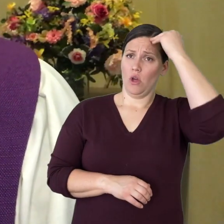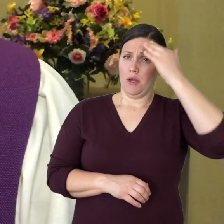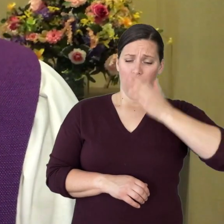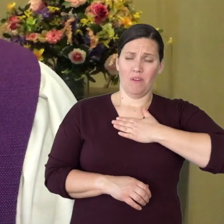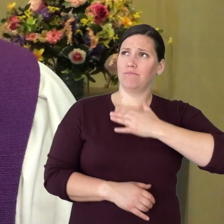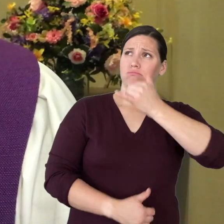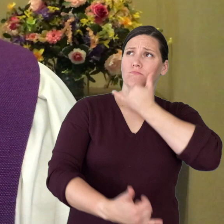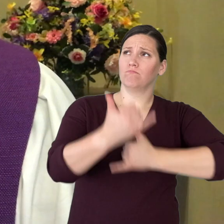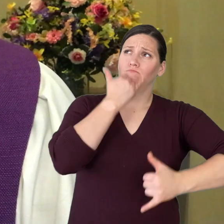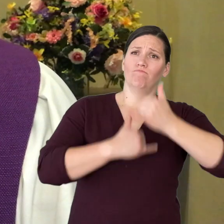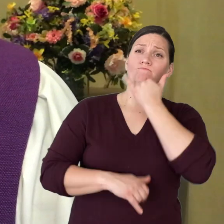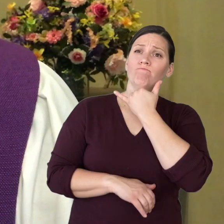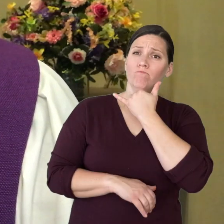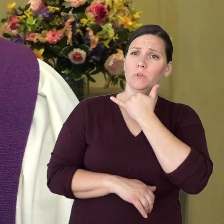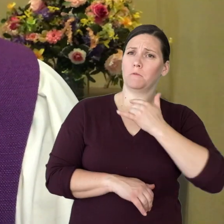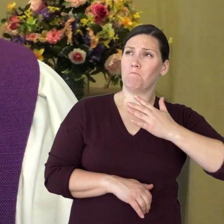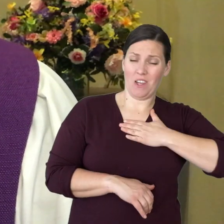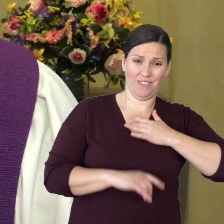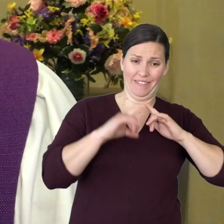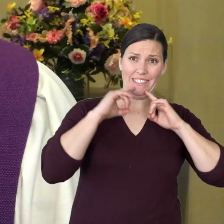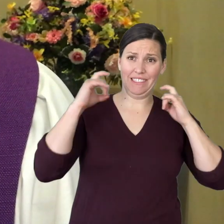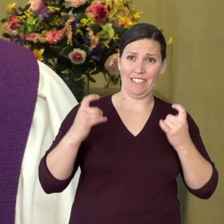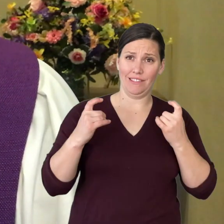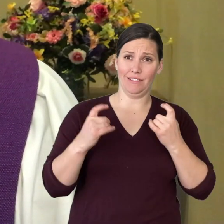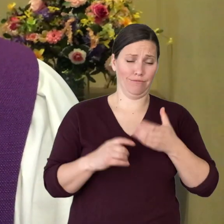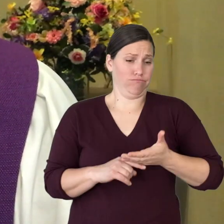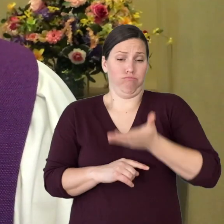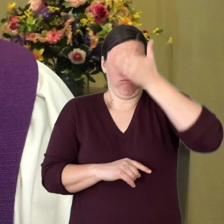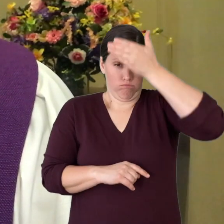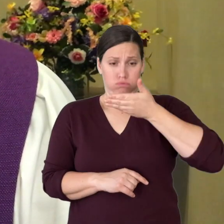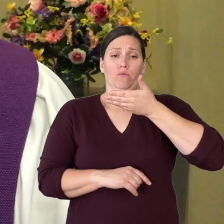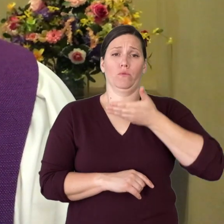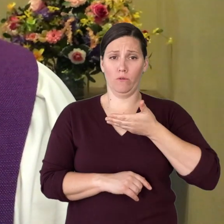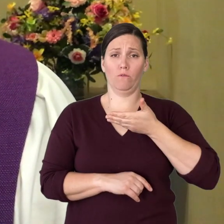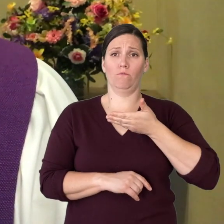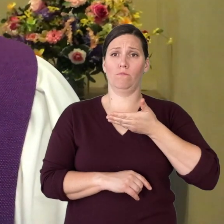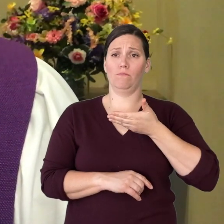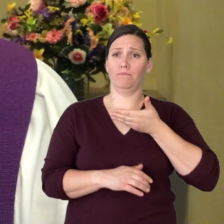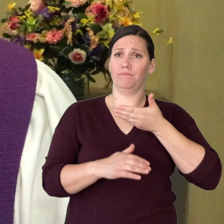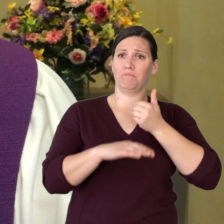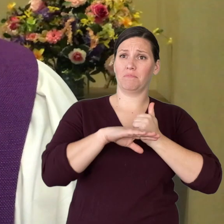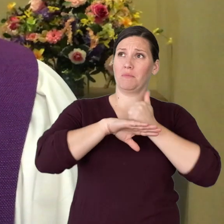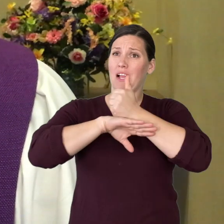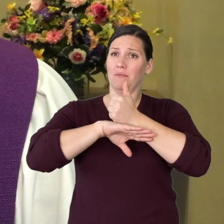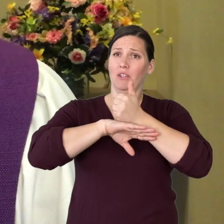my transgressions, and my sin is ever before me.